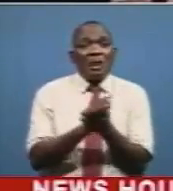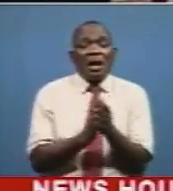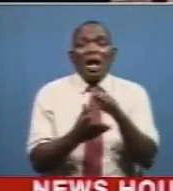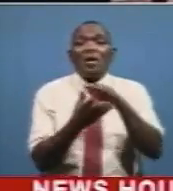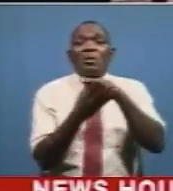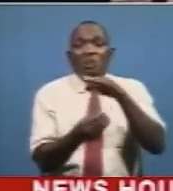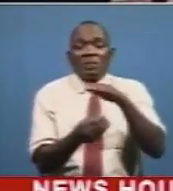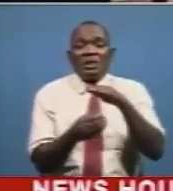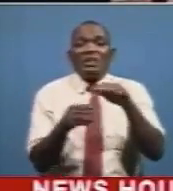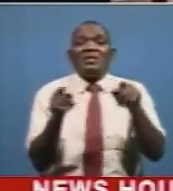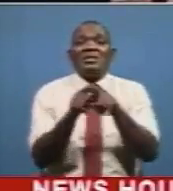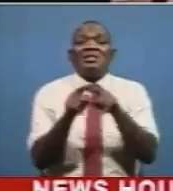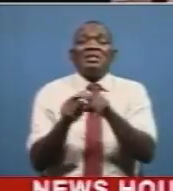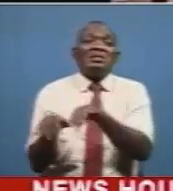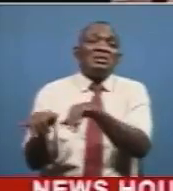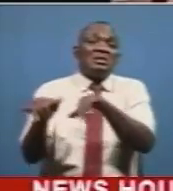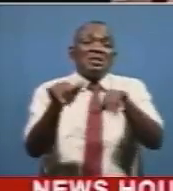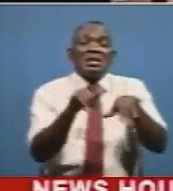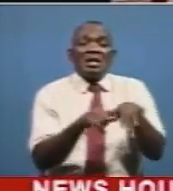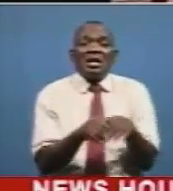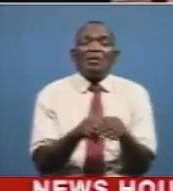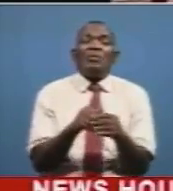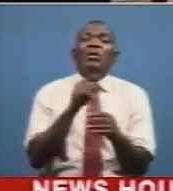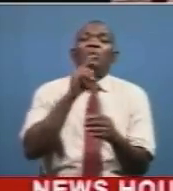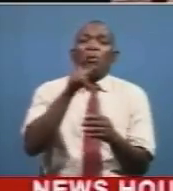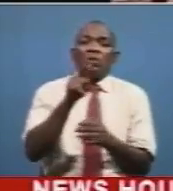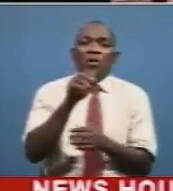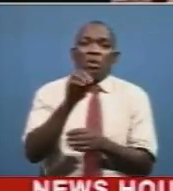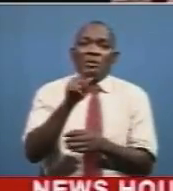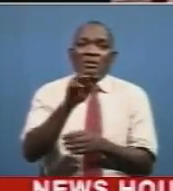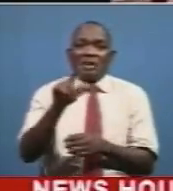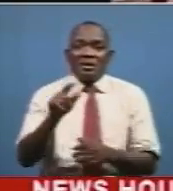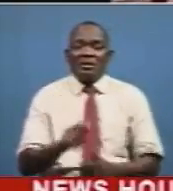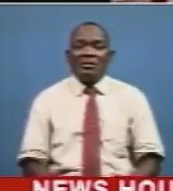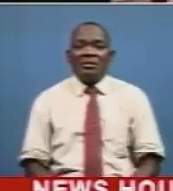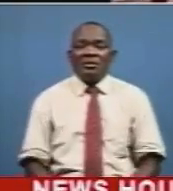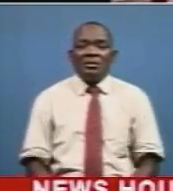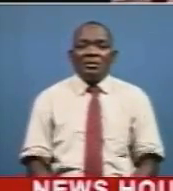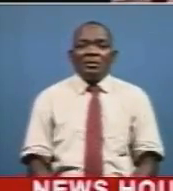paper of the document is equally admissible as the originals.